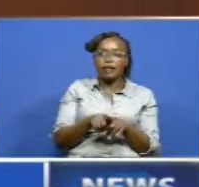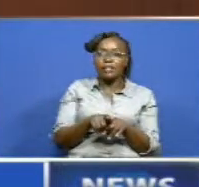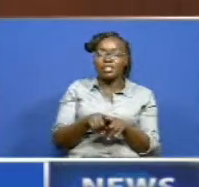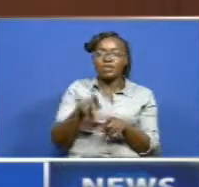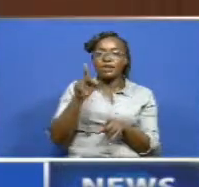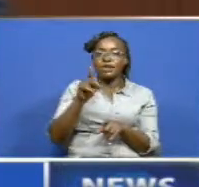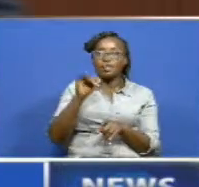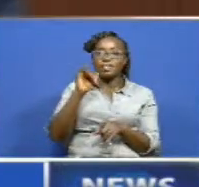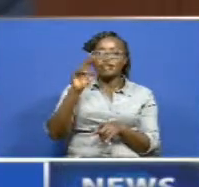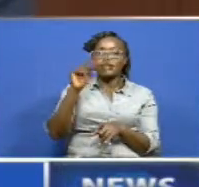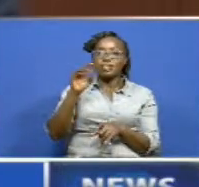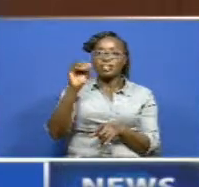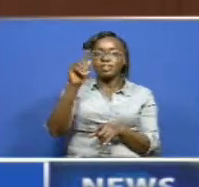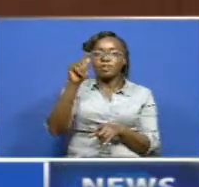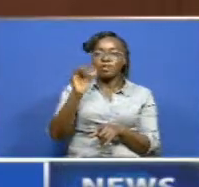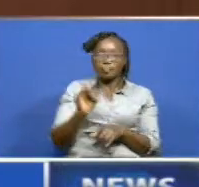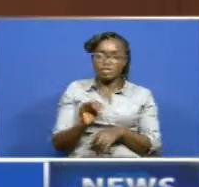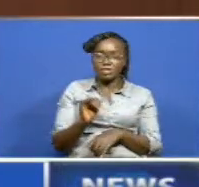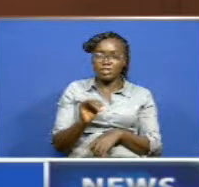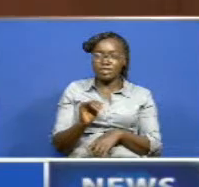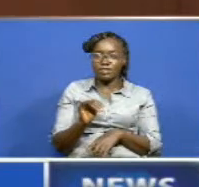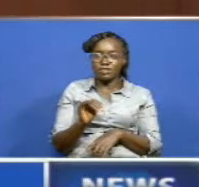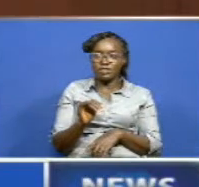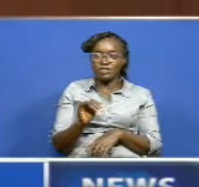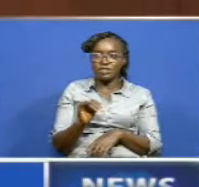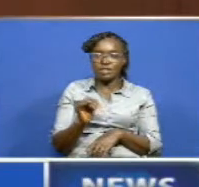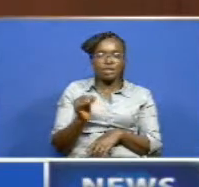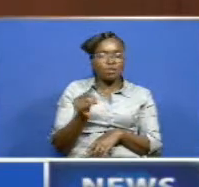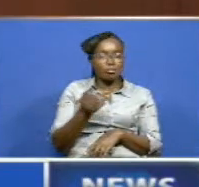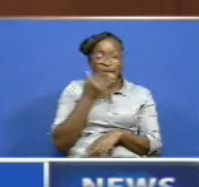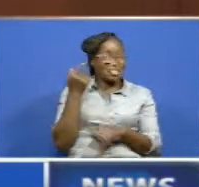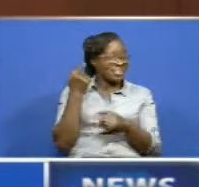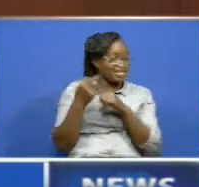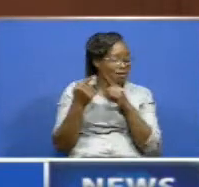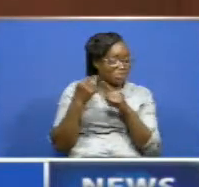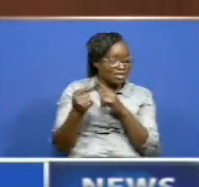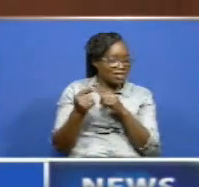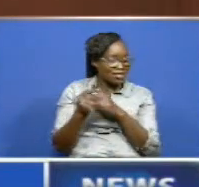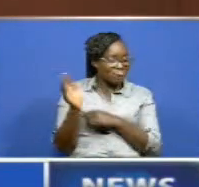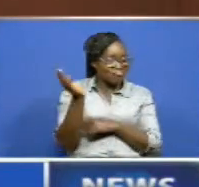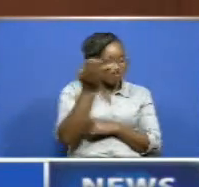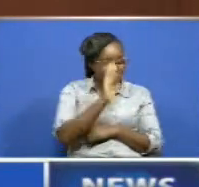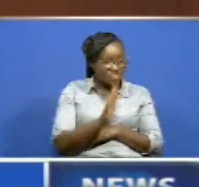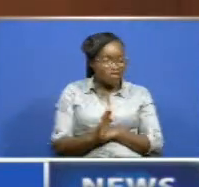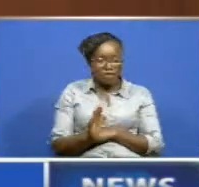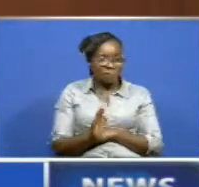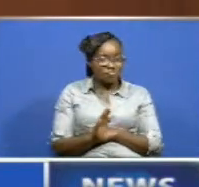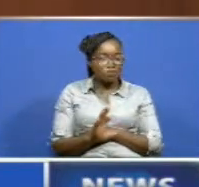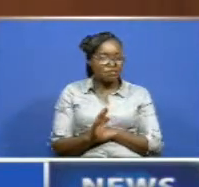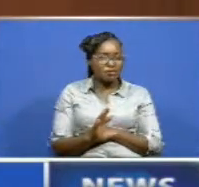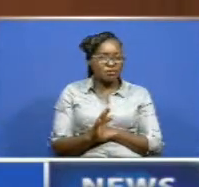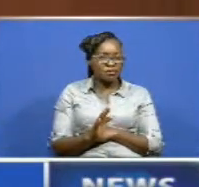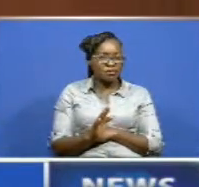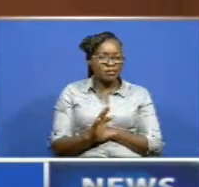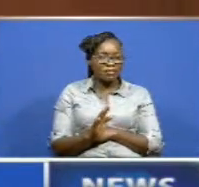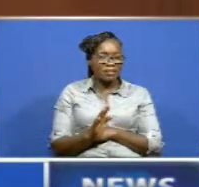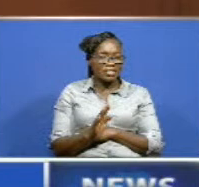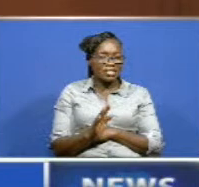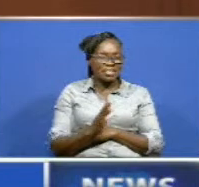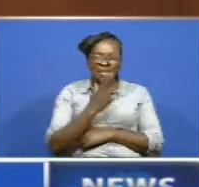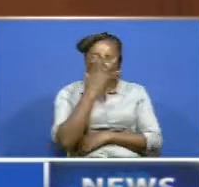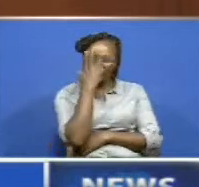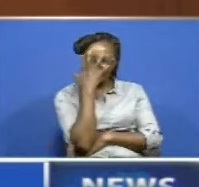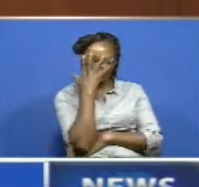Kinot. Has not been one of the best experiences, to say the least. I find it very absurd